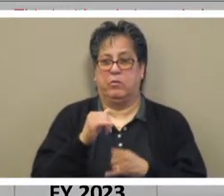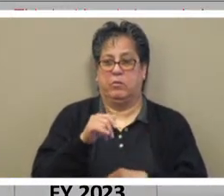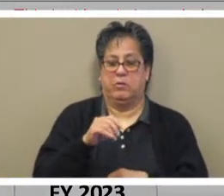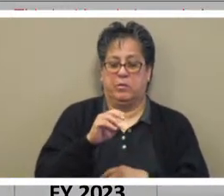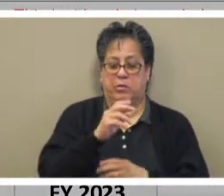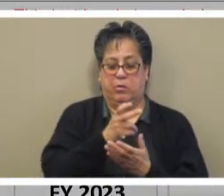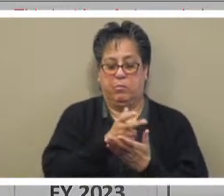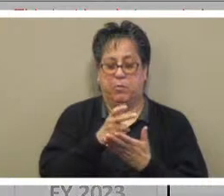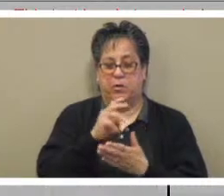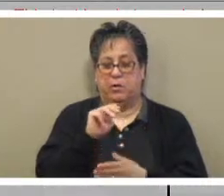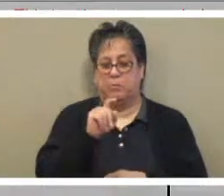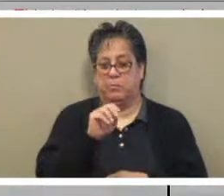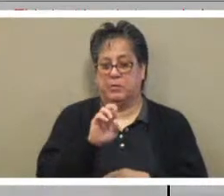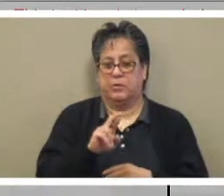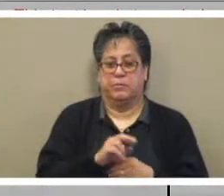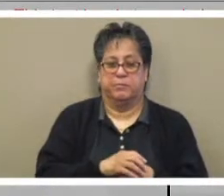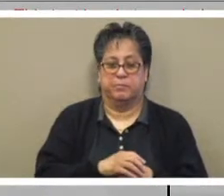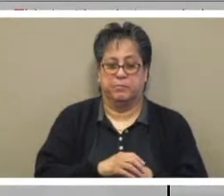revenue.